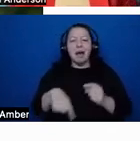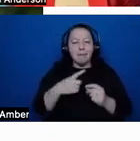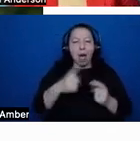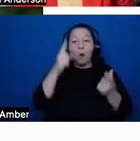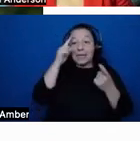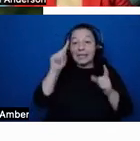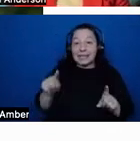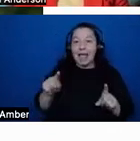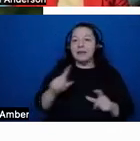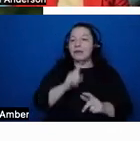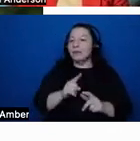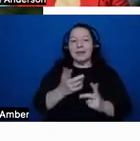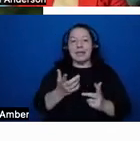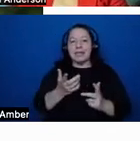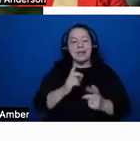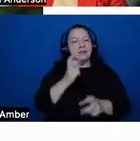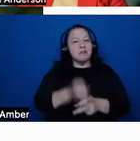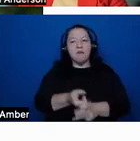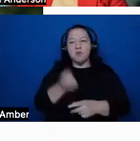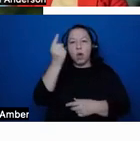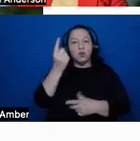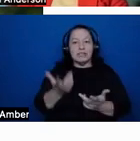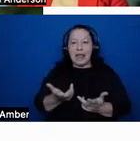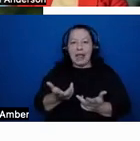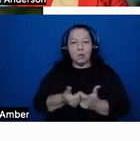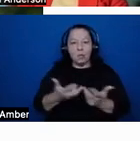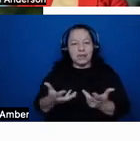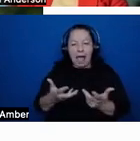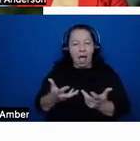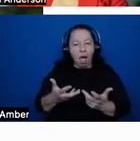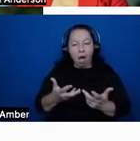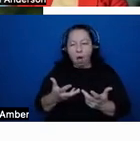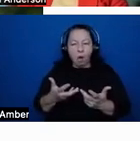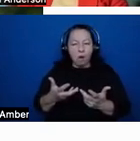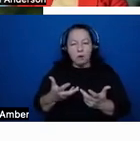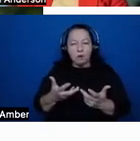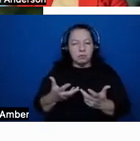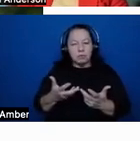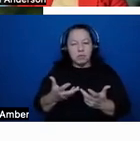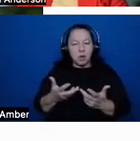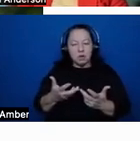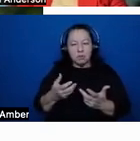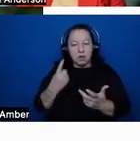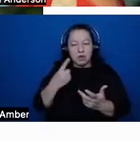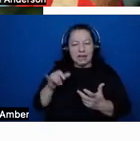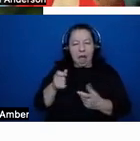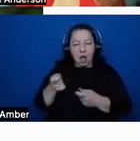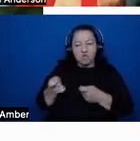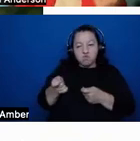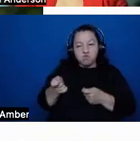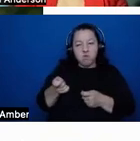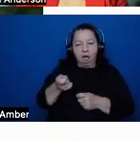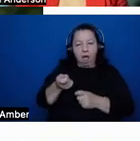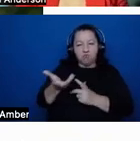difficult to grasp without an understanding of coercion. And I'm just going to put this out there, I was typing